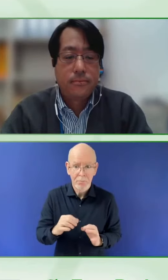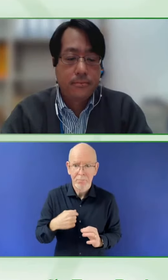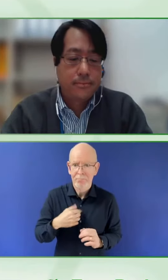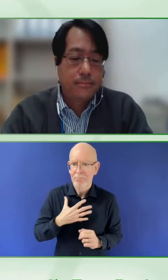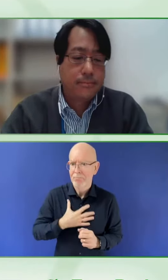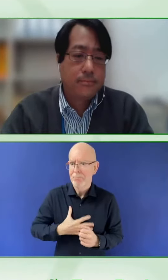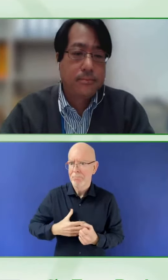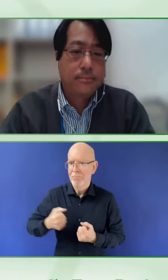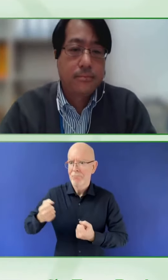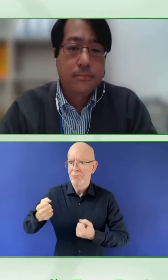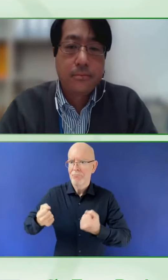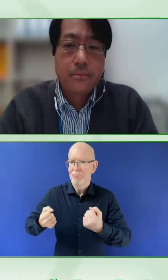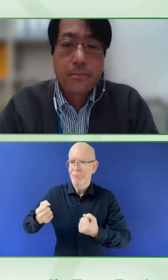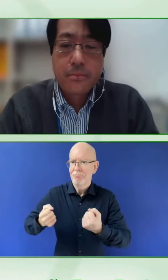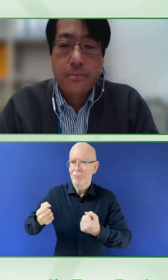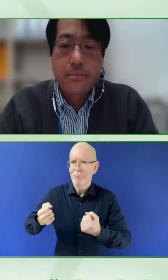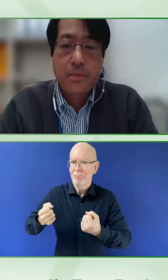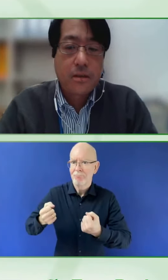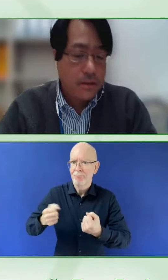Thank you.